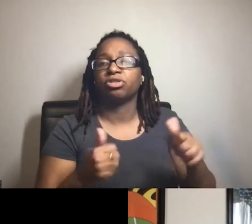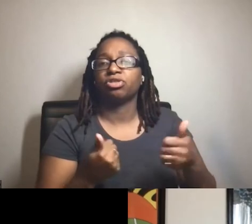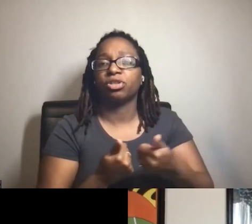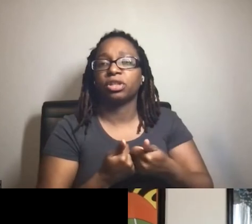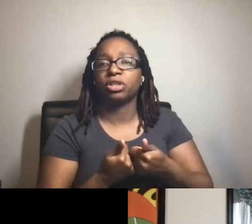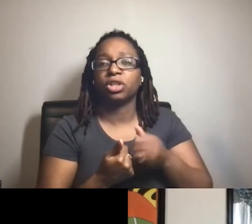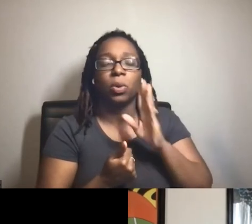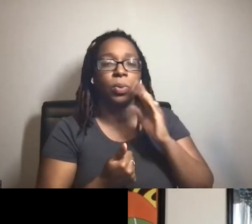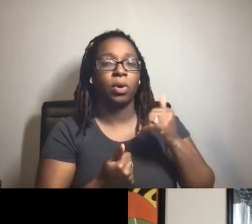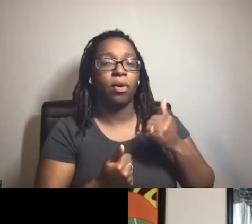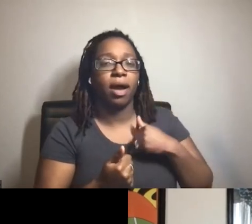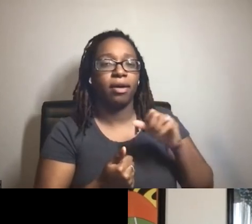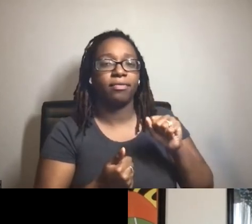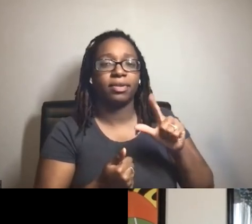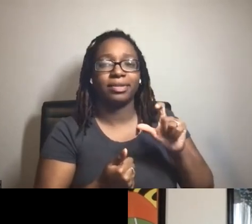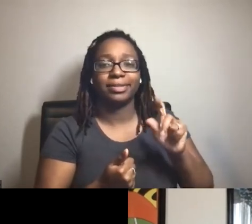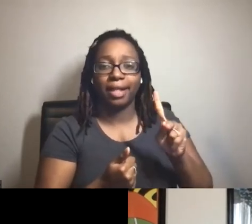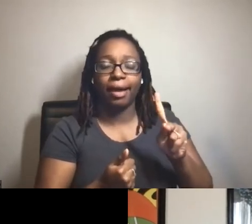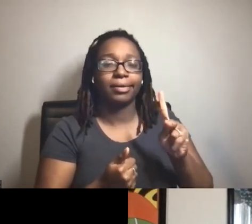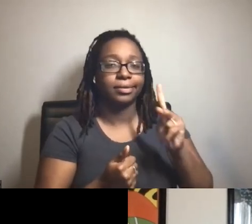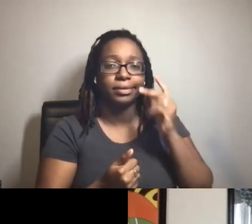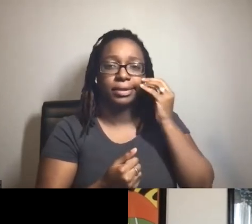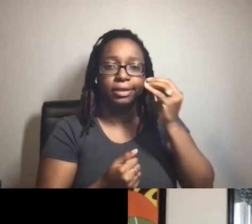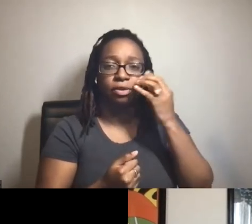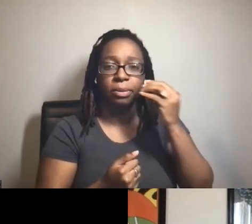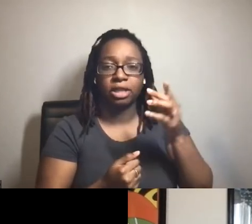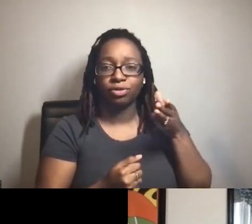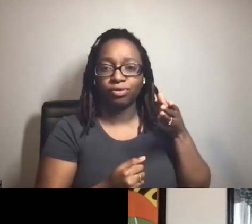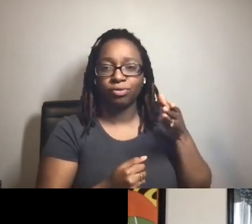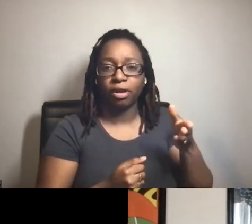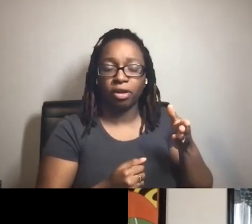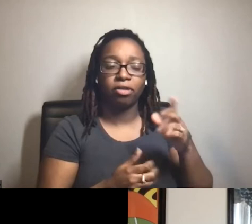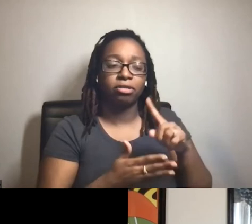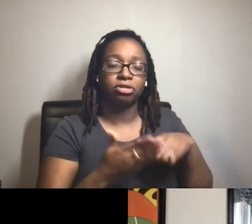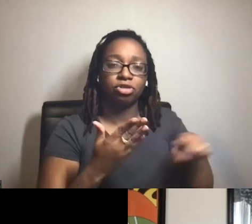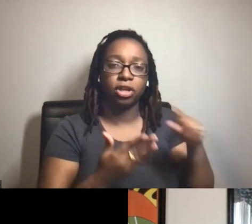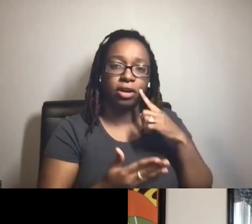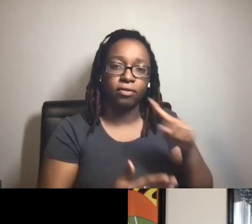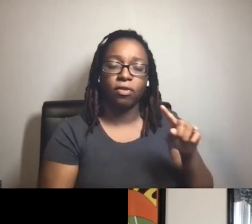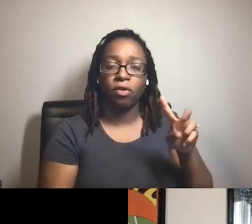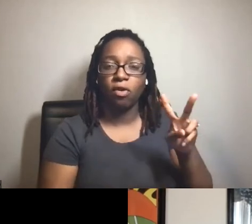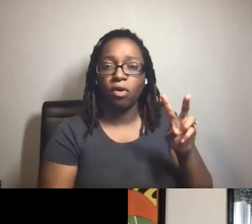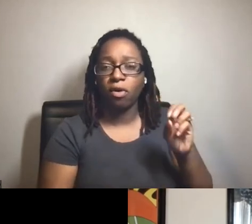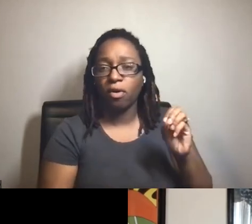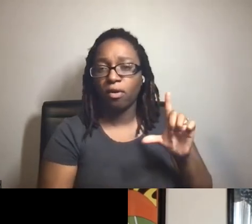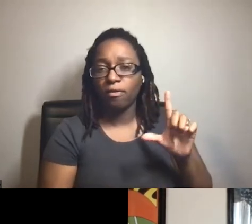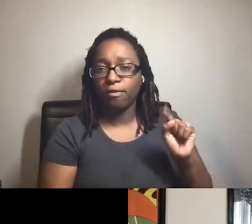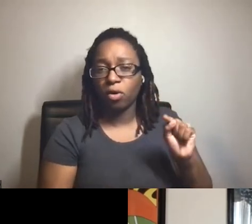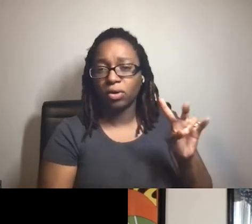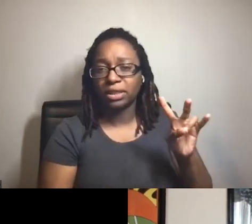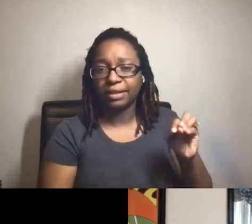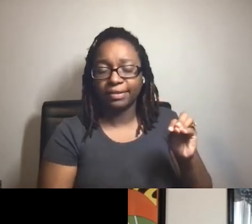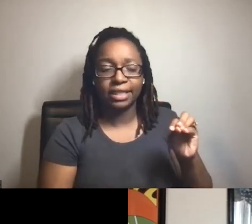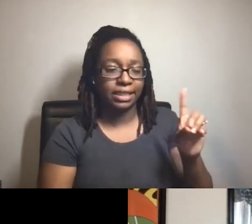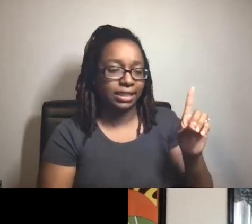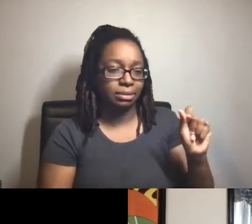on Slack channel. So please check them and vote for the accessibility challenge. So